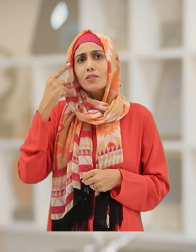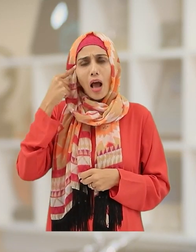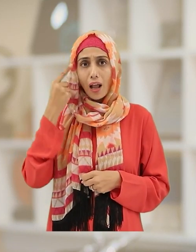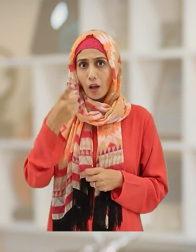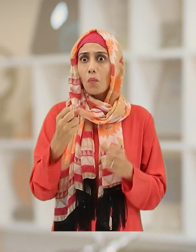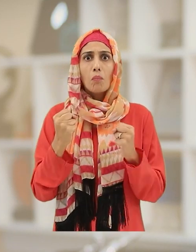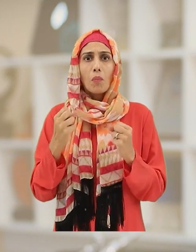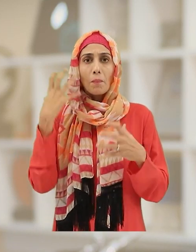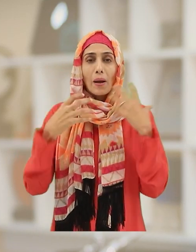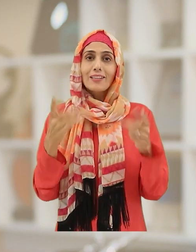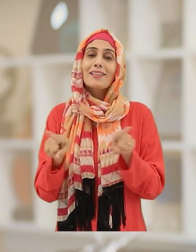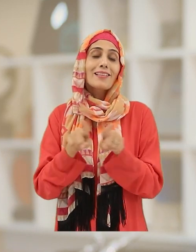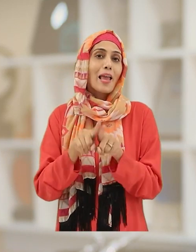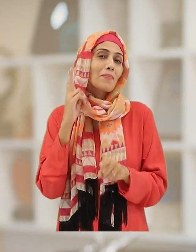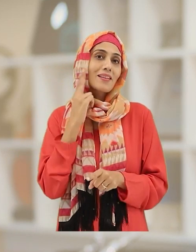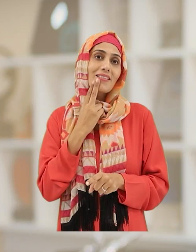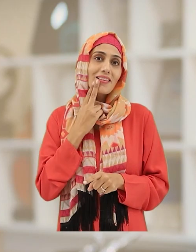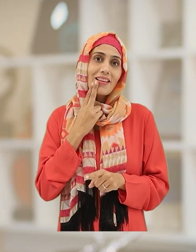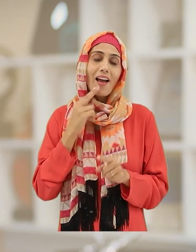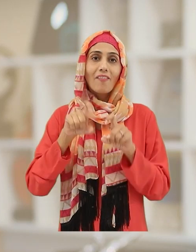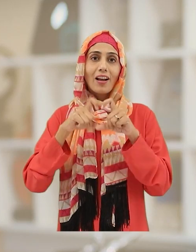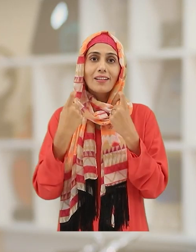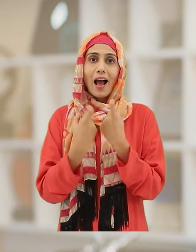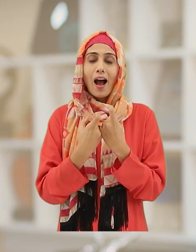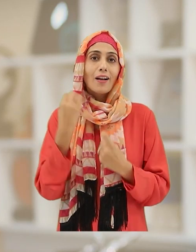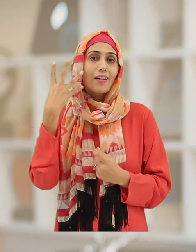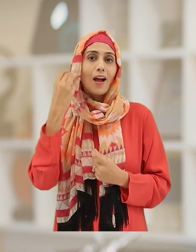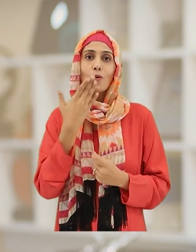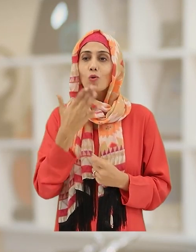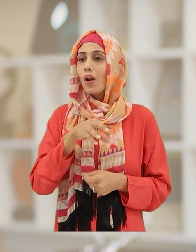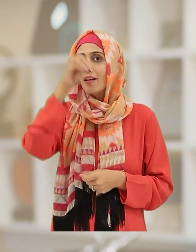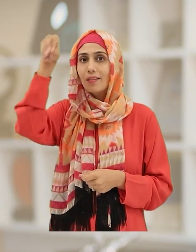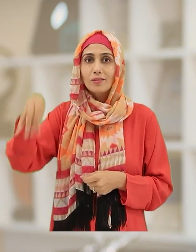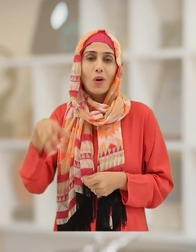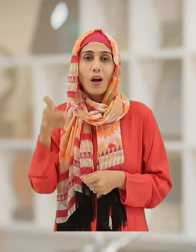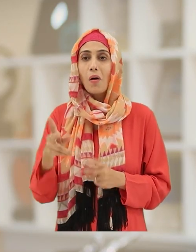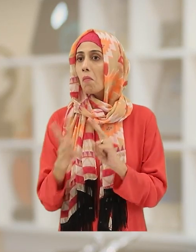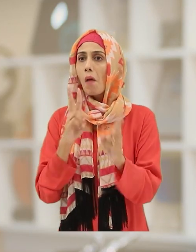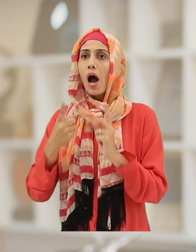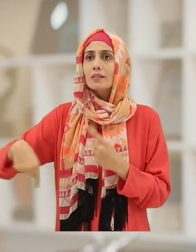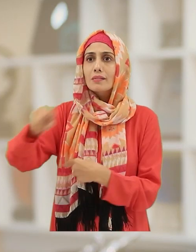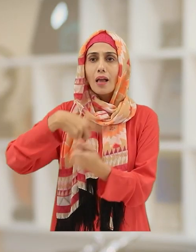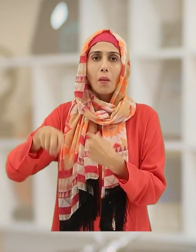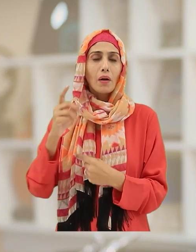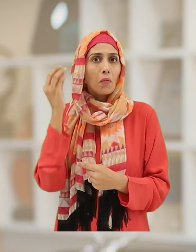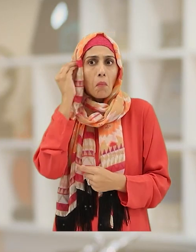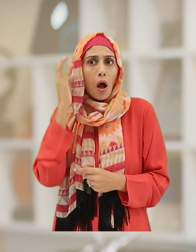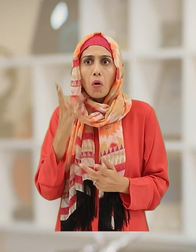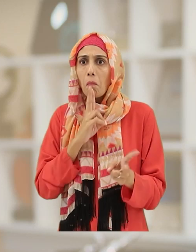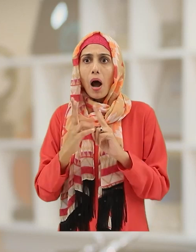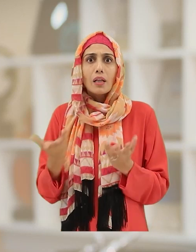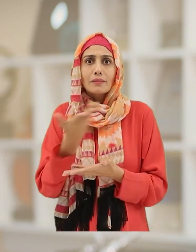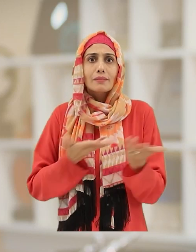lost. And that's how a deaf child feels if he's stuck in a mainstream school where everybody's talking and he can't understand what's being